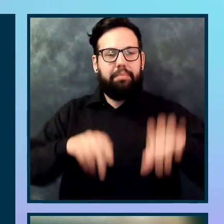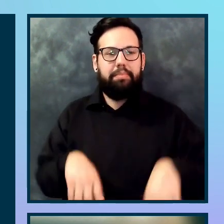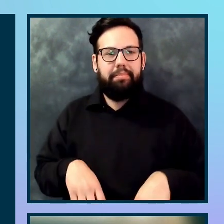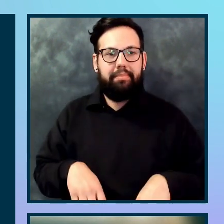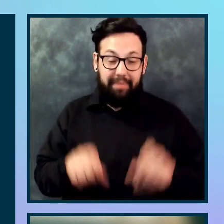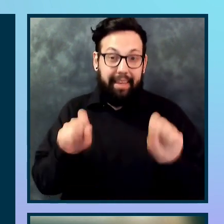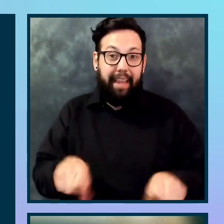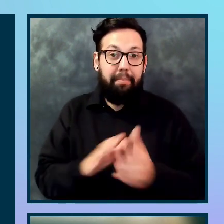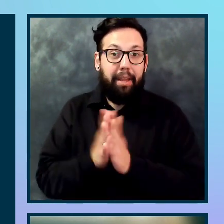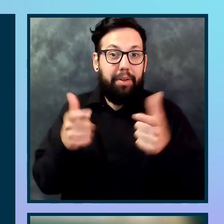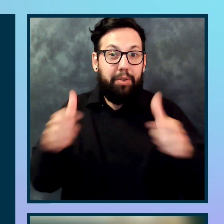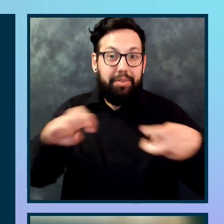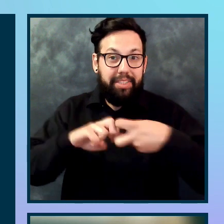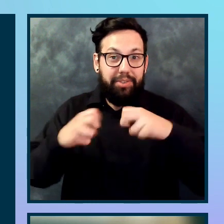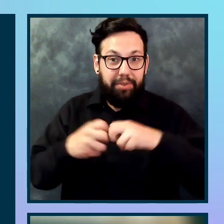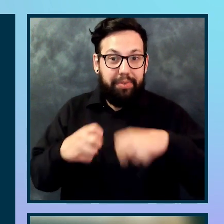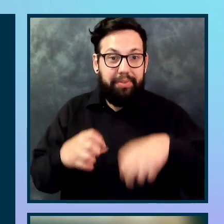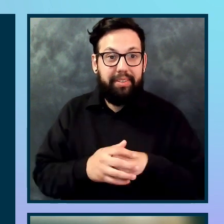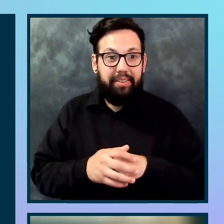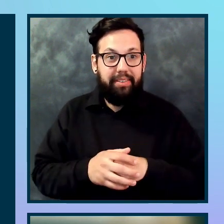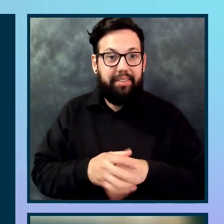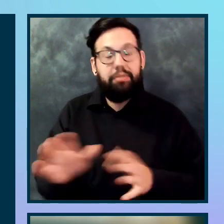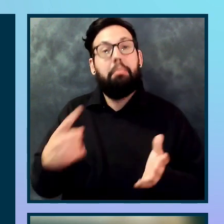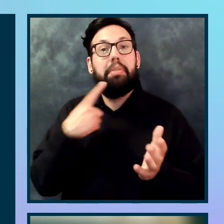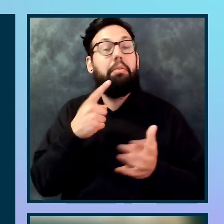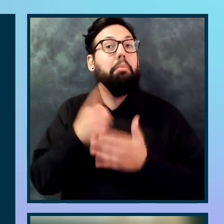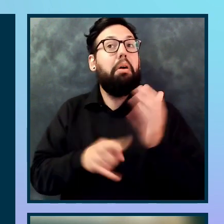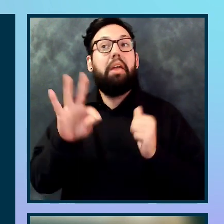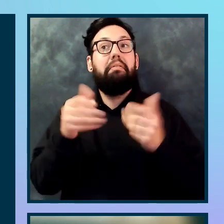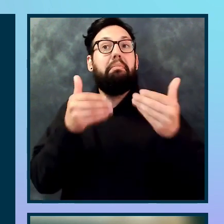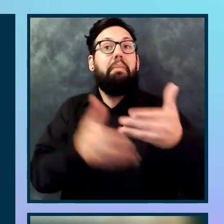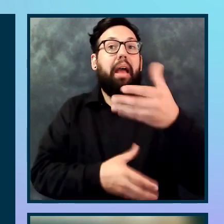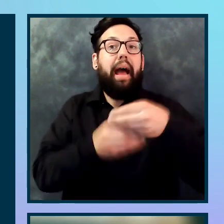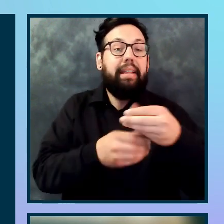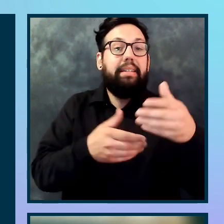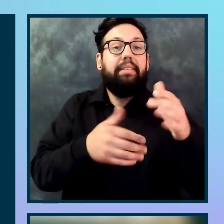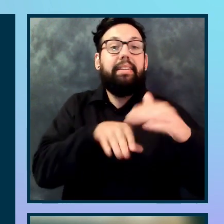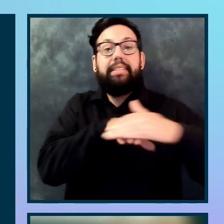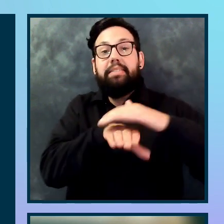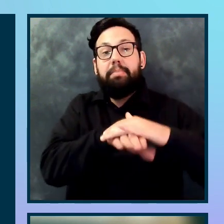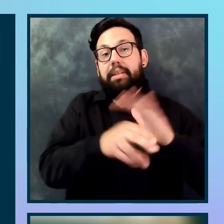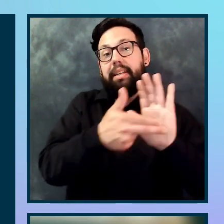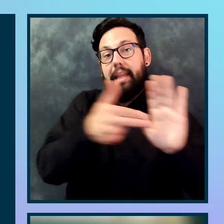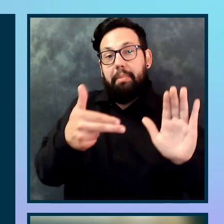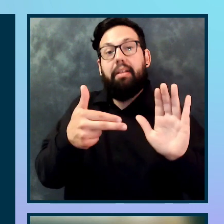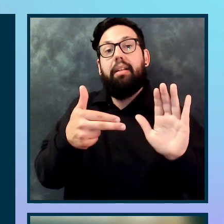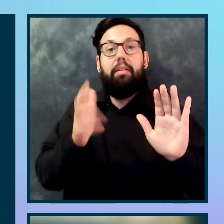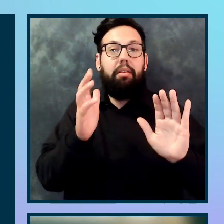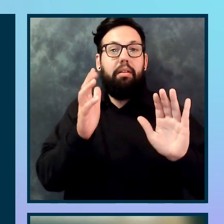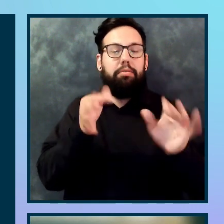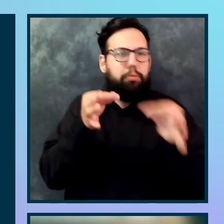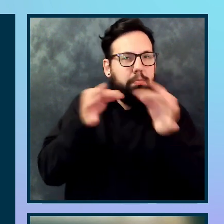think, oh, well, what if I just, add an accessibility label and that'll say all the text in the overlay? That's good,